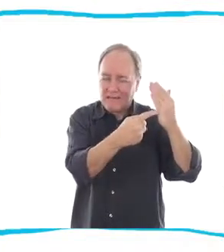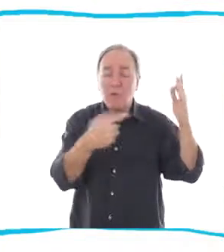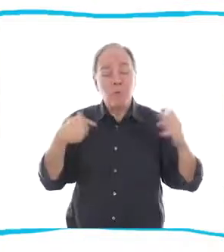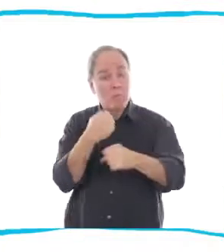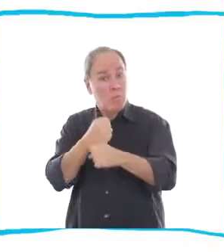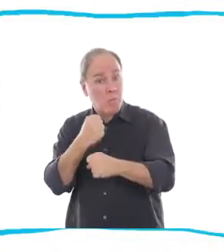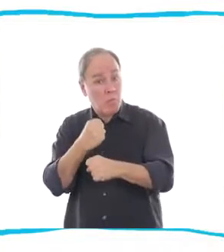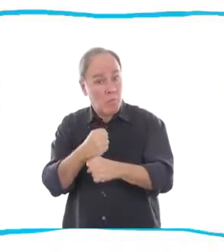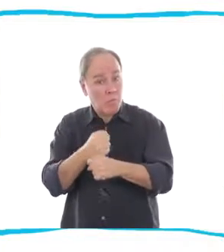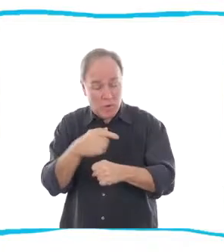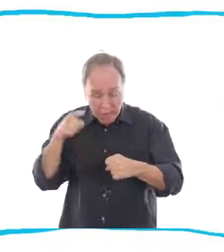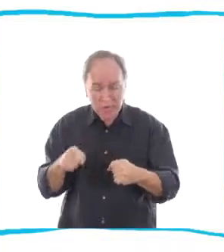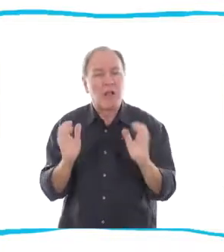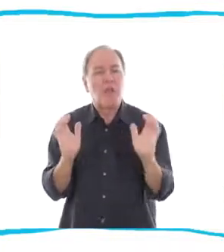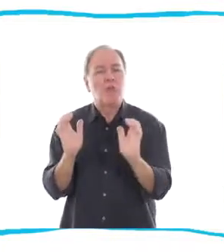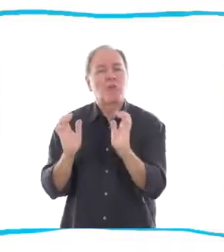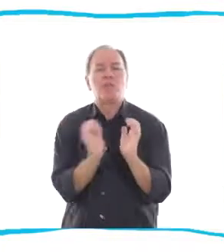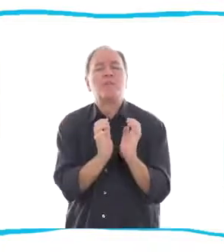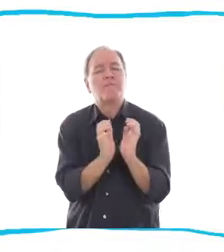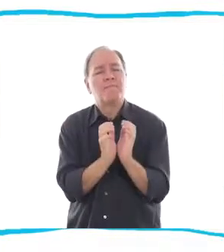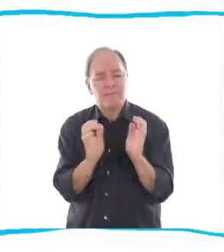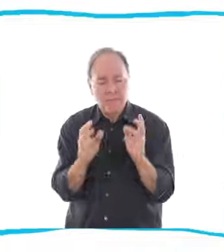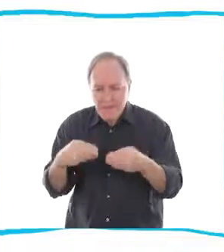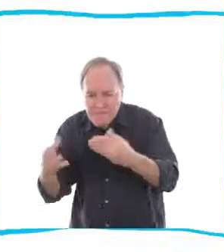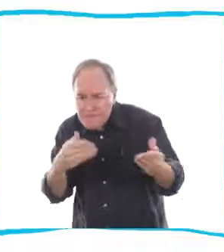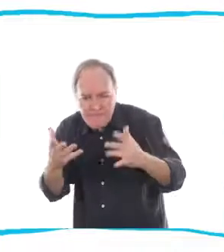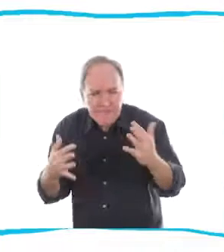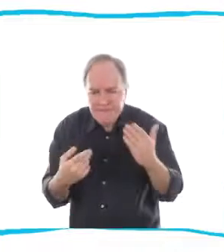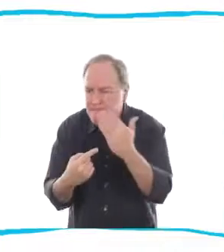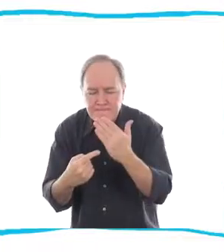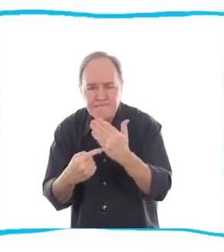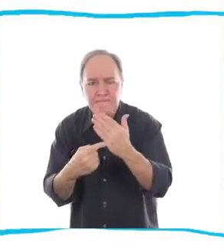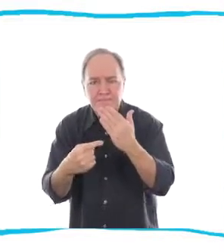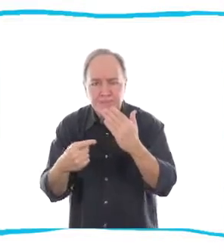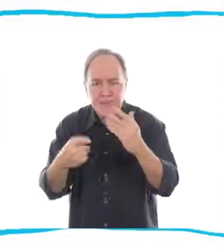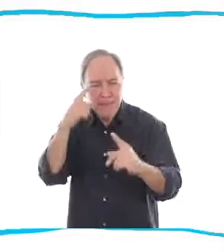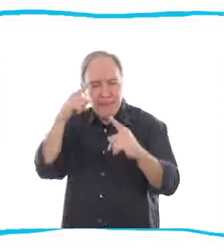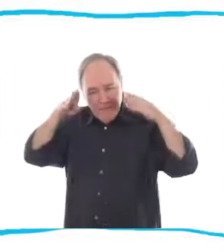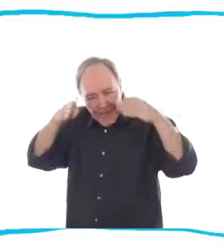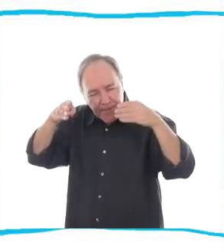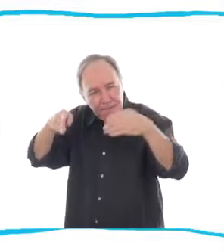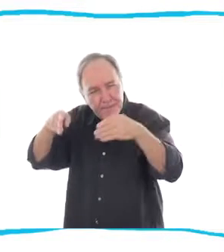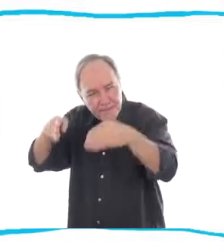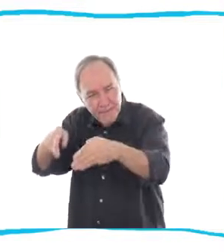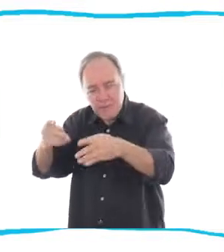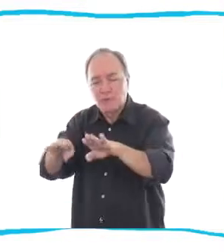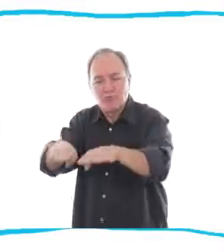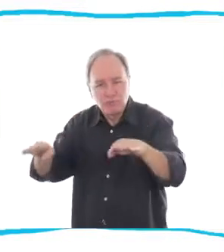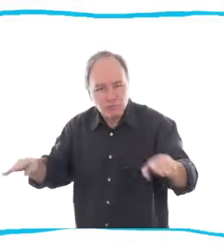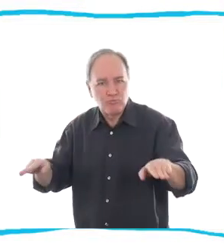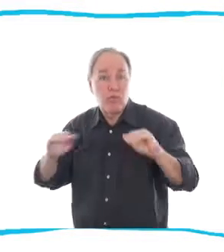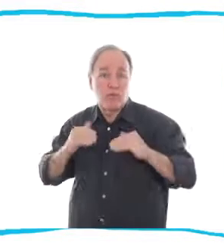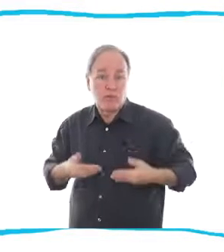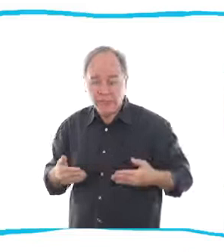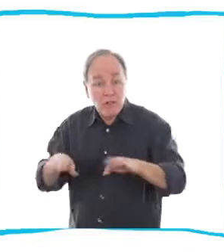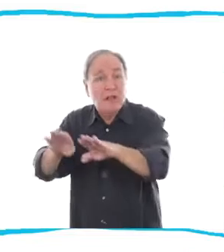our work in Supply Division is increasingly focusing on making quality assistive